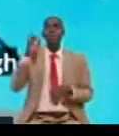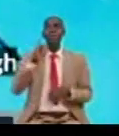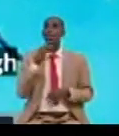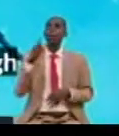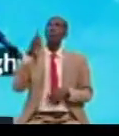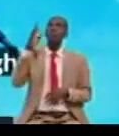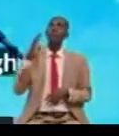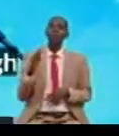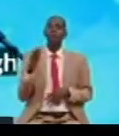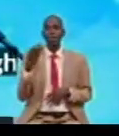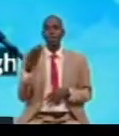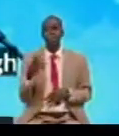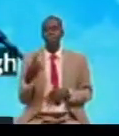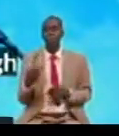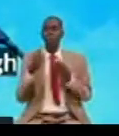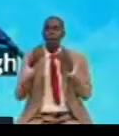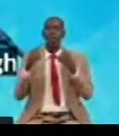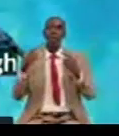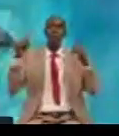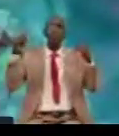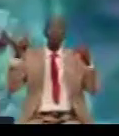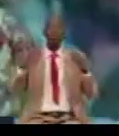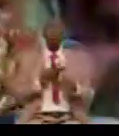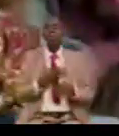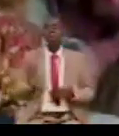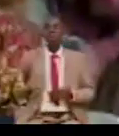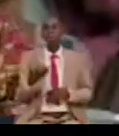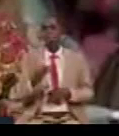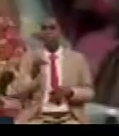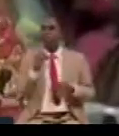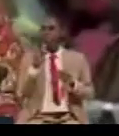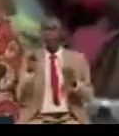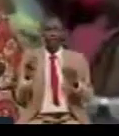the God of the breakthrough, and anything is